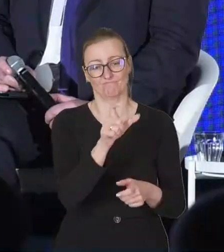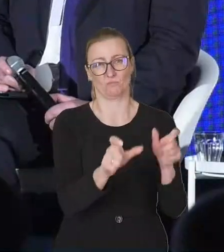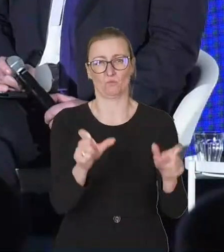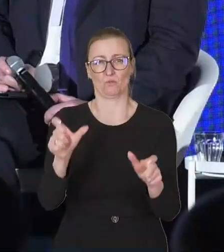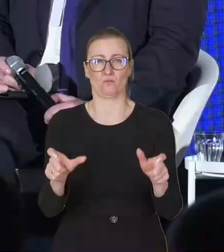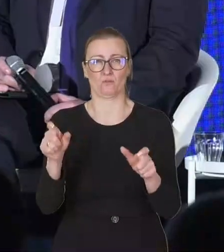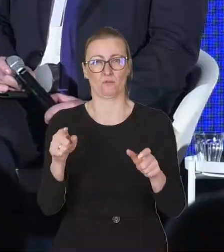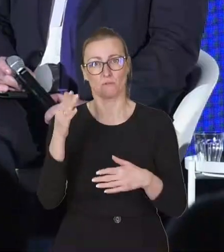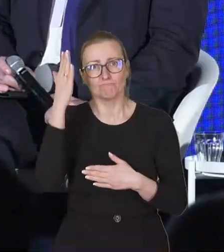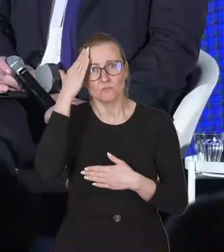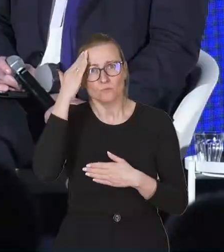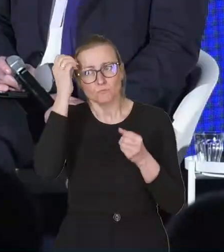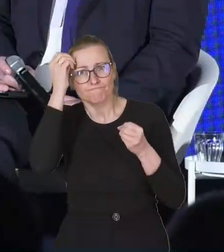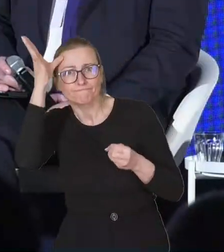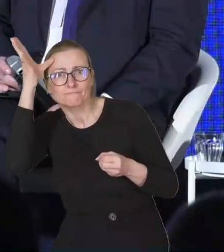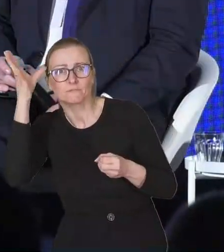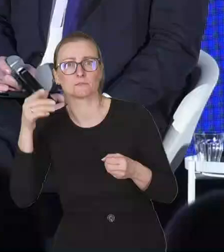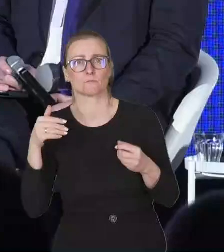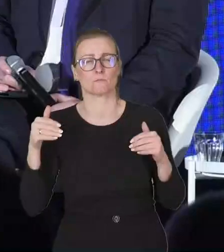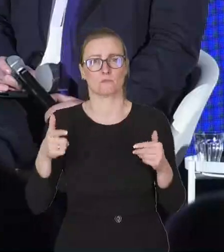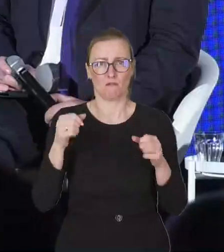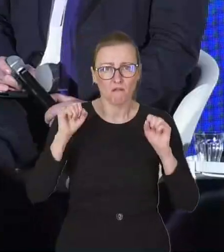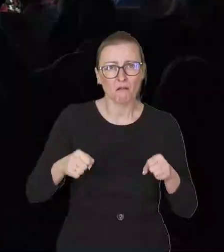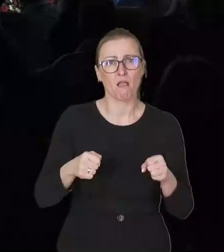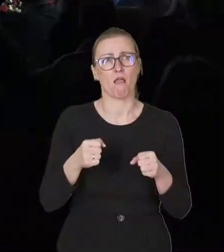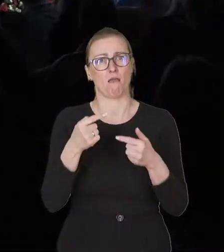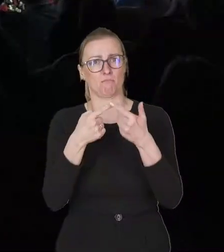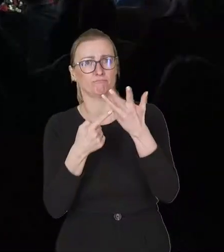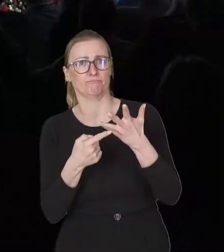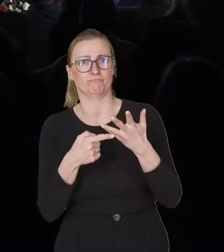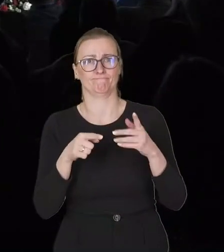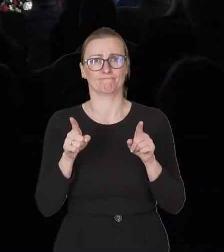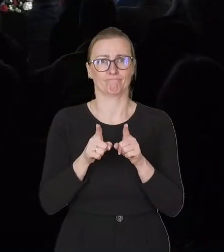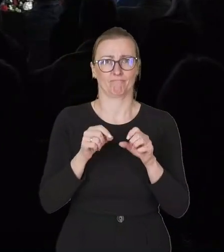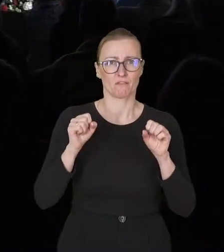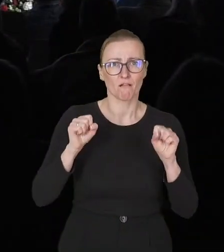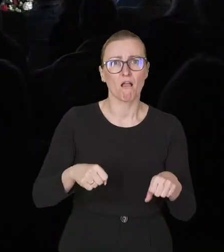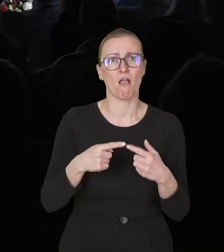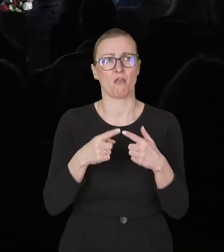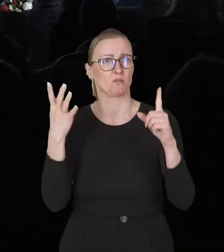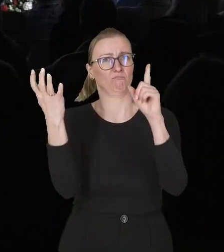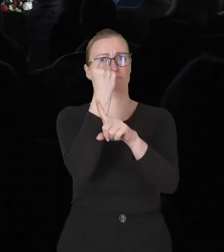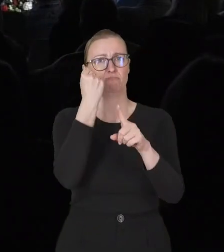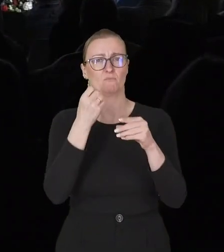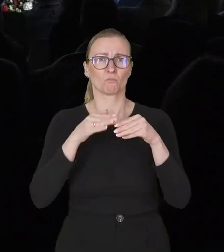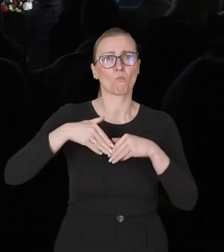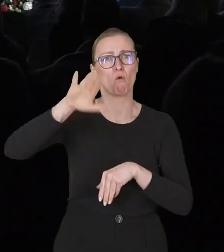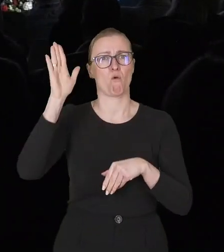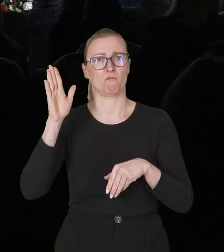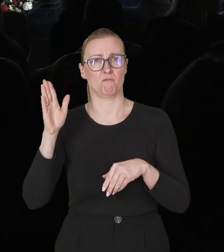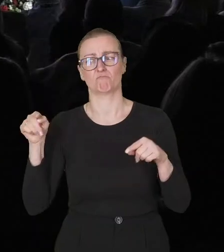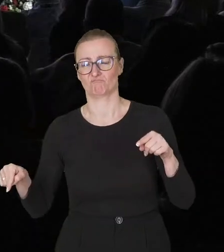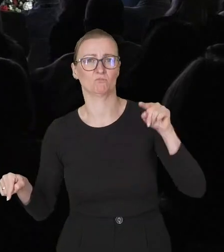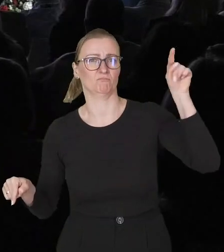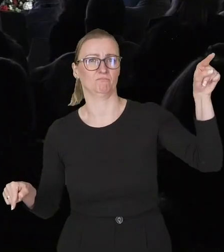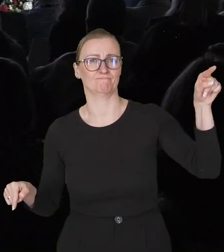So please bring it forward and help the world. Thank you, Michael. Marina, you spent a lot of time